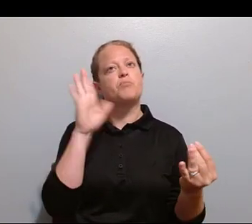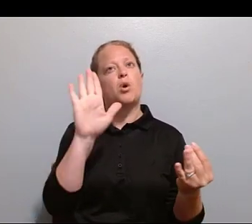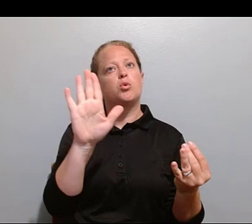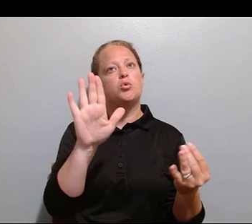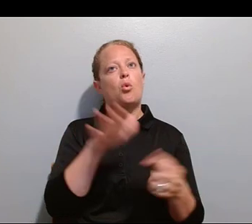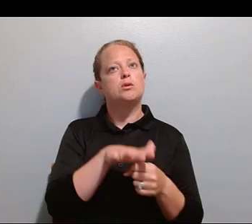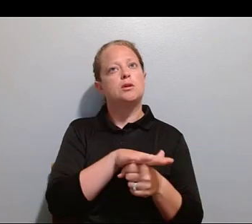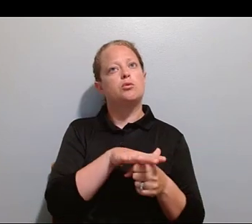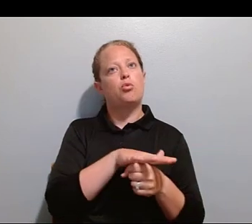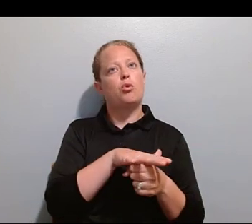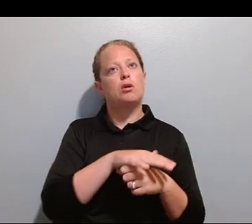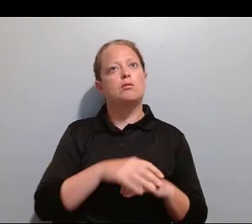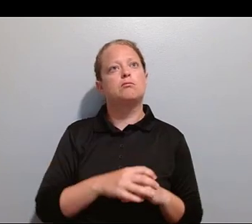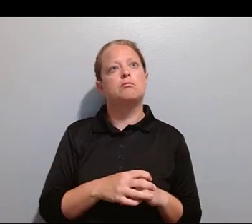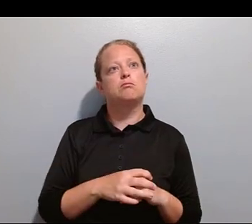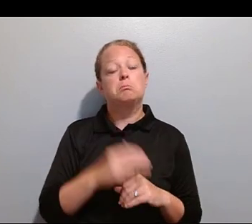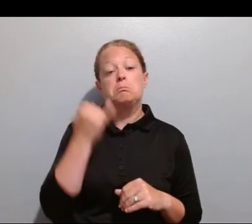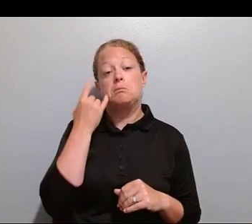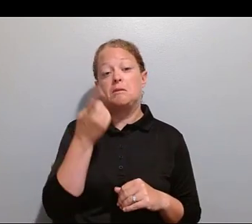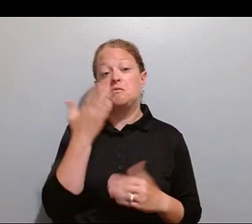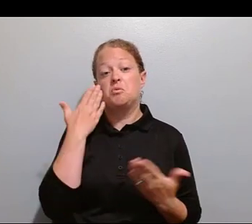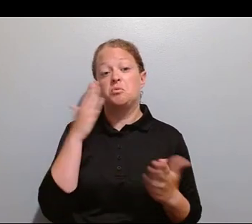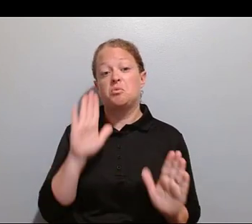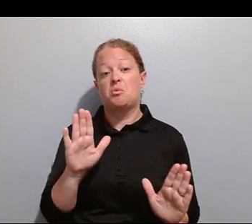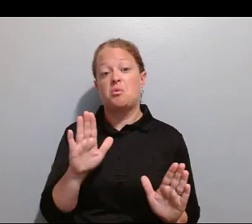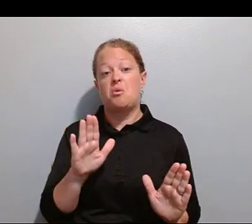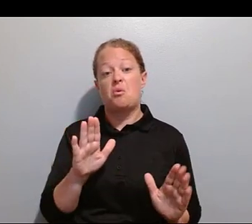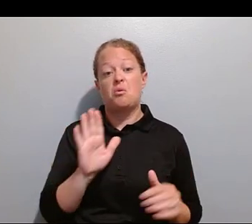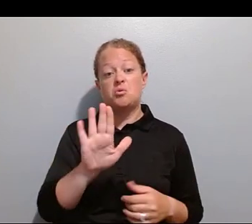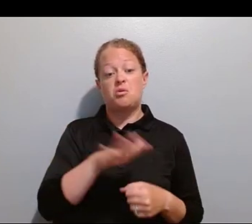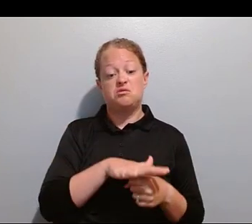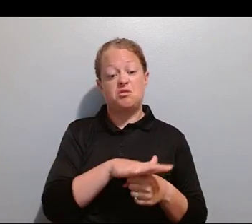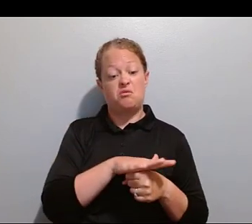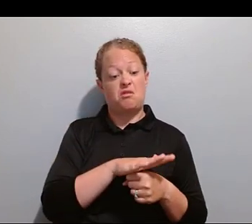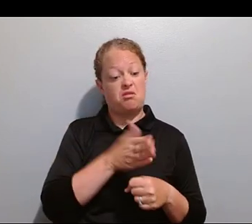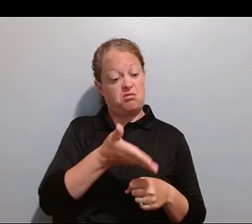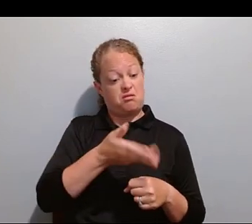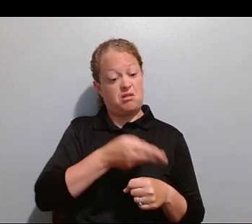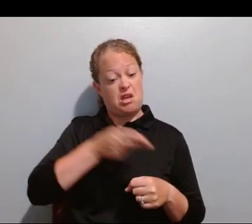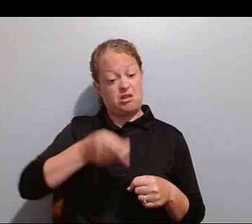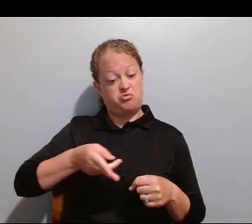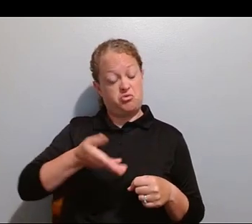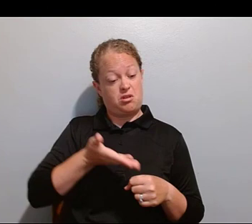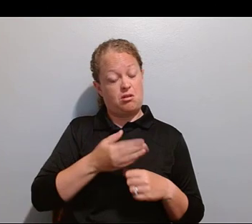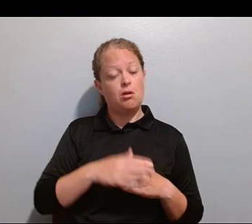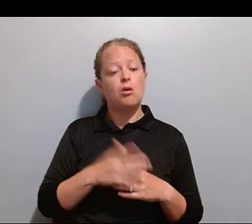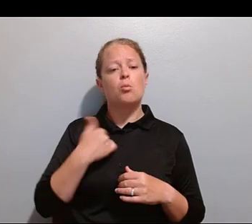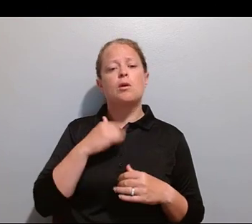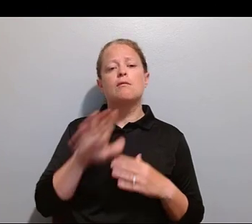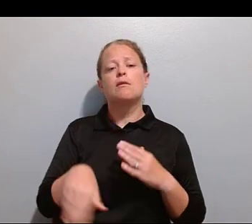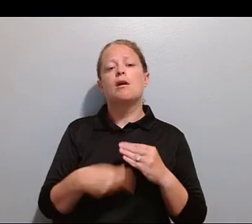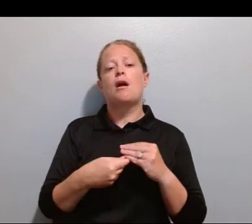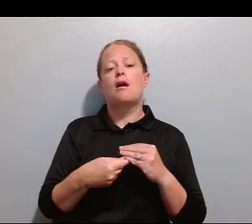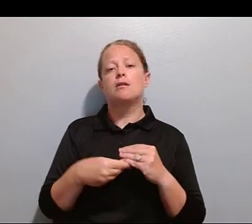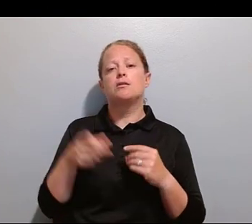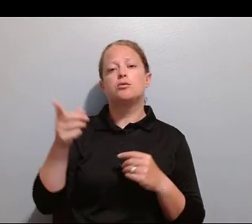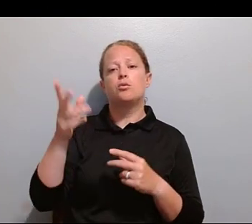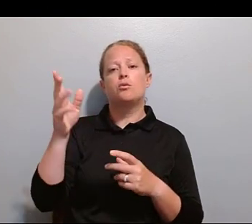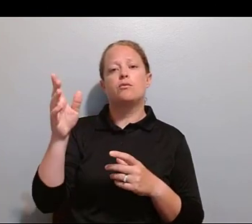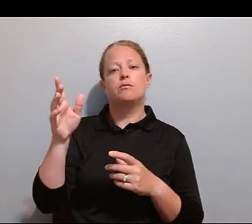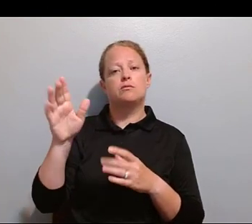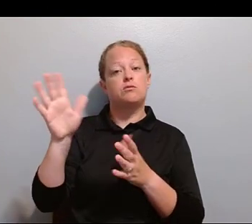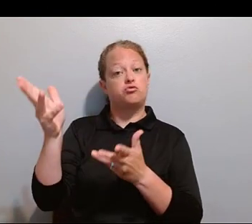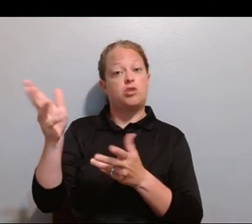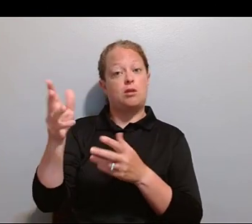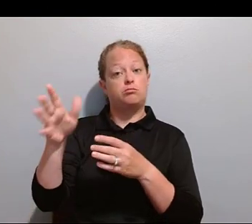today. If you don't know either your residential territory or its history, we've added to the chat a connection